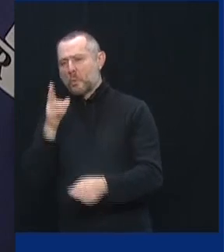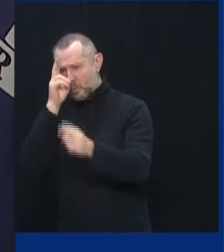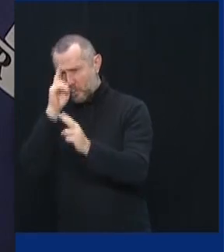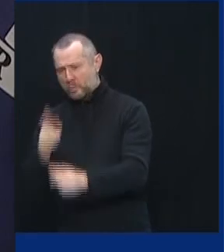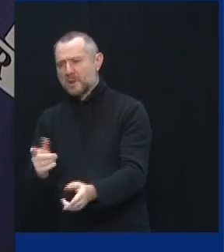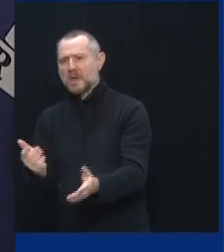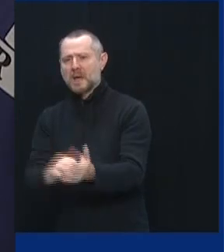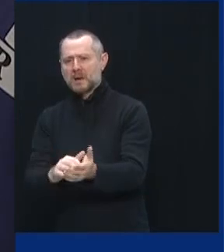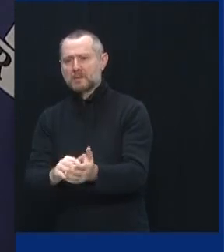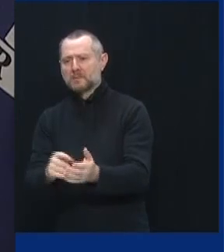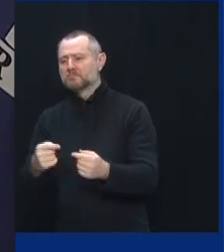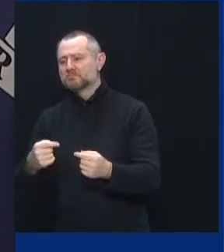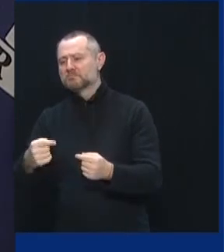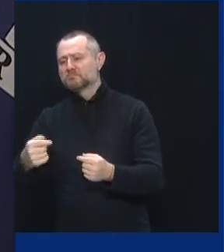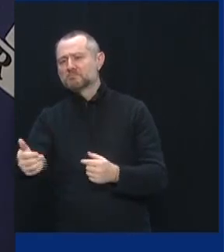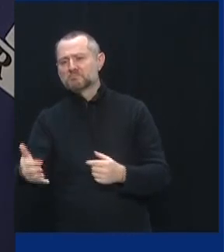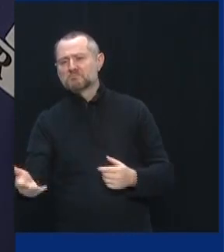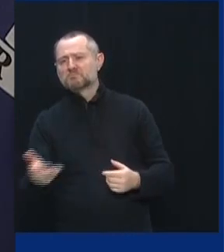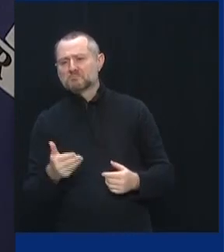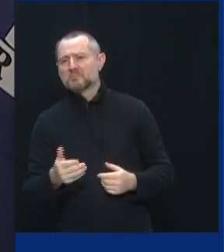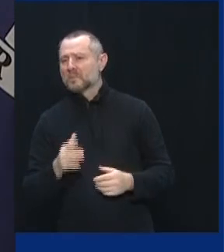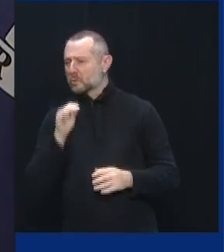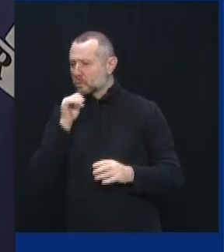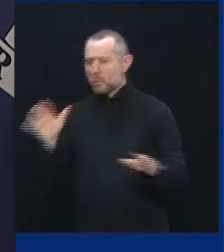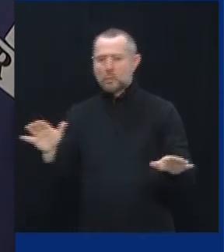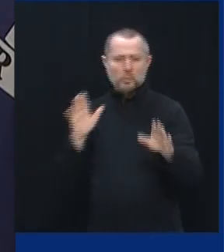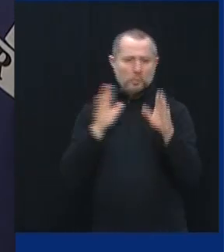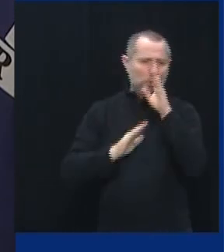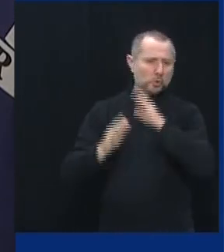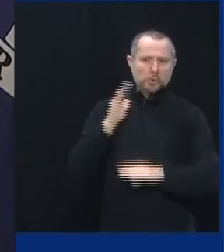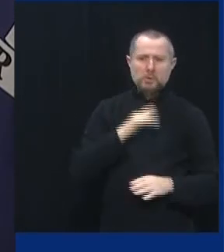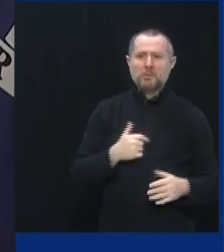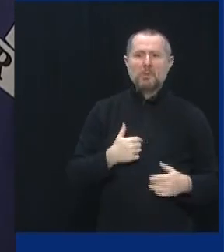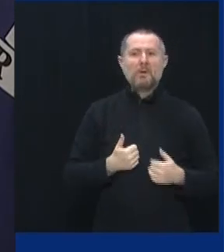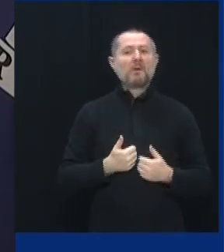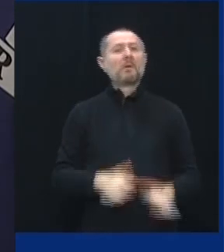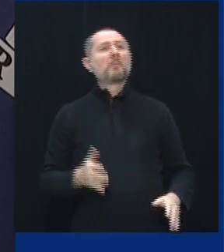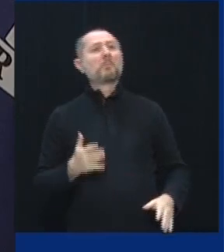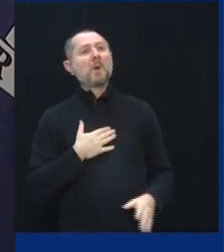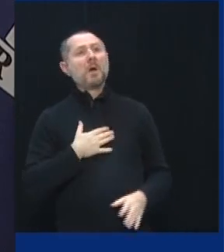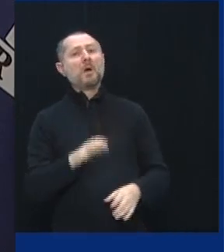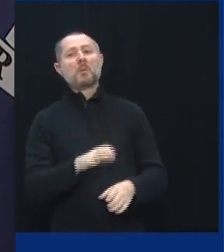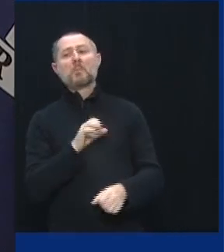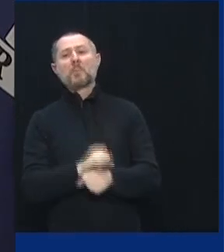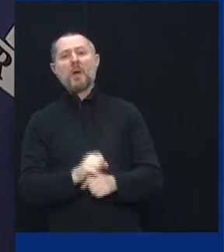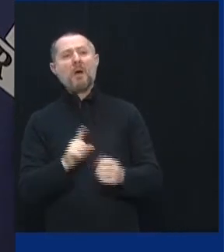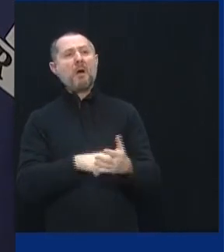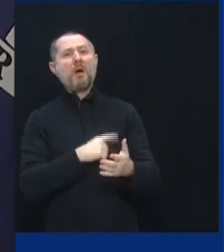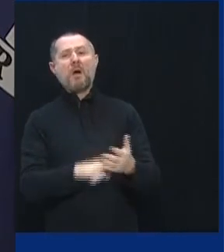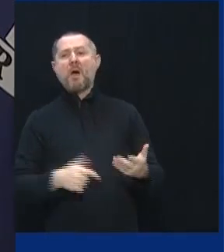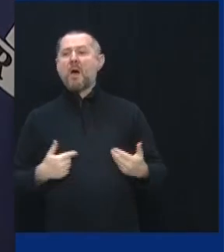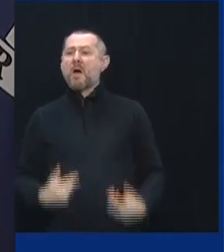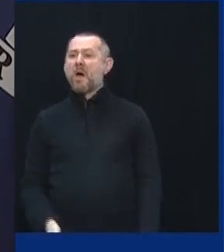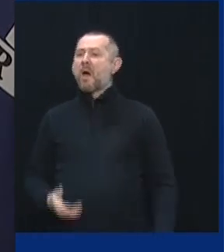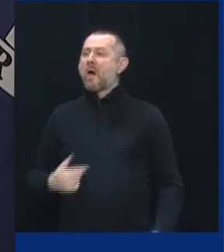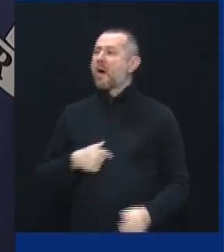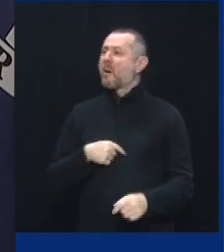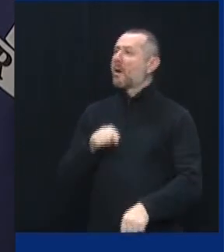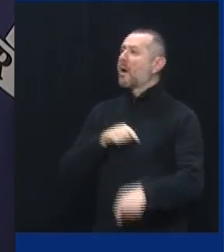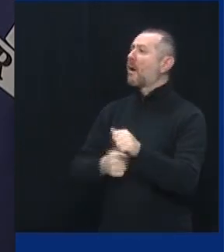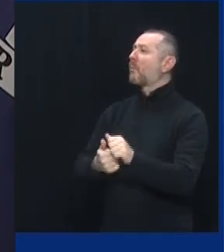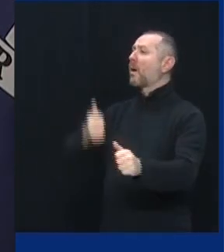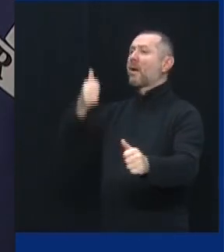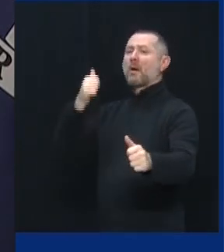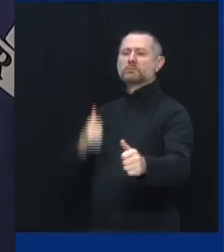That will be done. Don't worry about losing your appointment. And again, we have more distribution